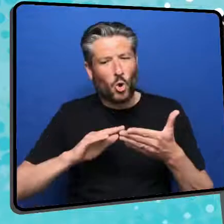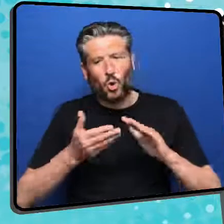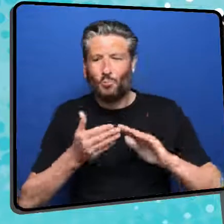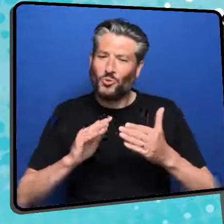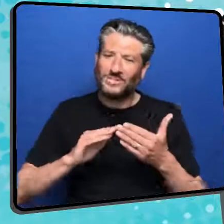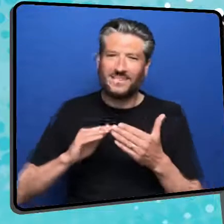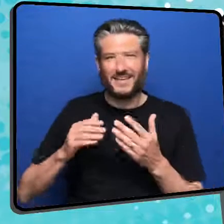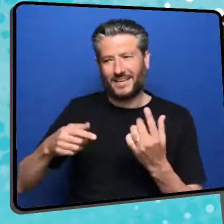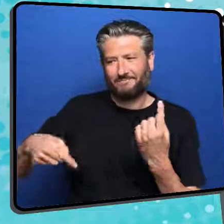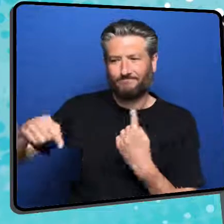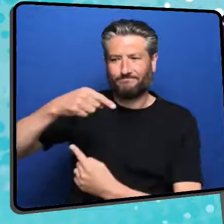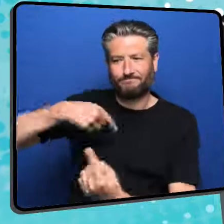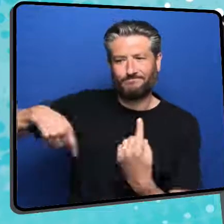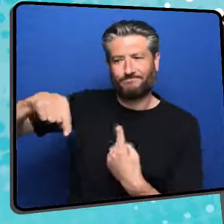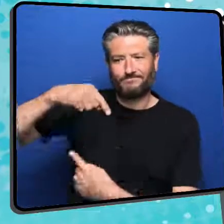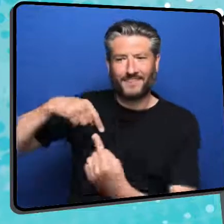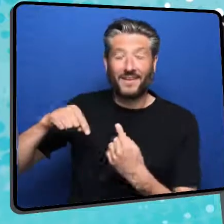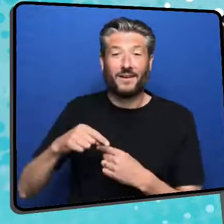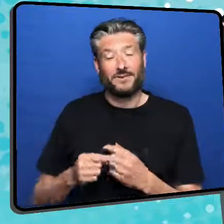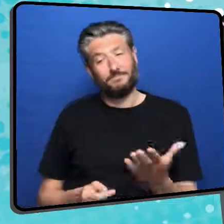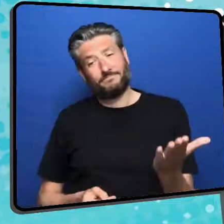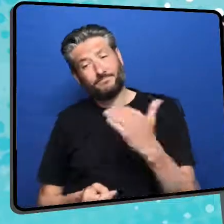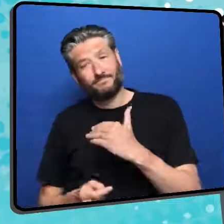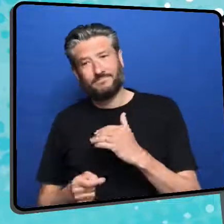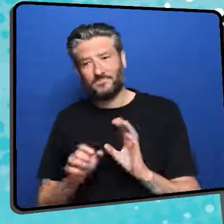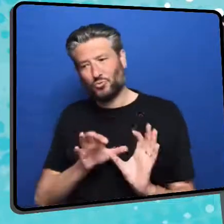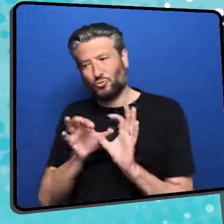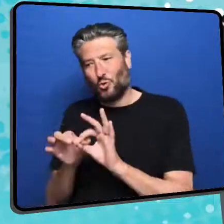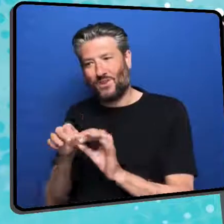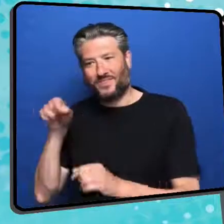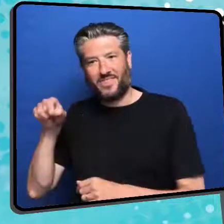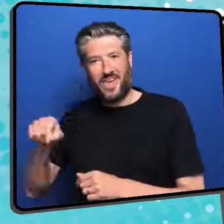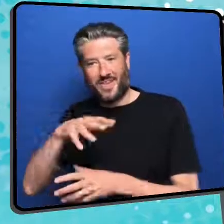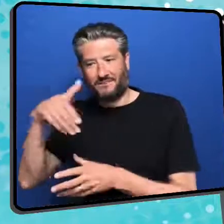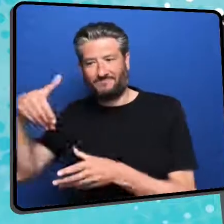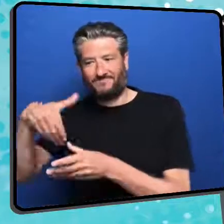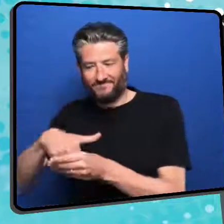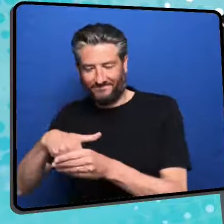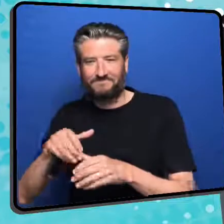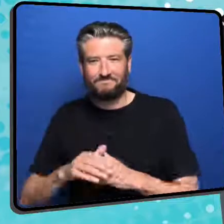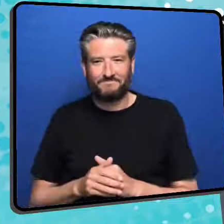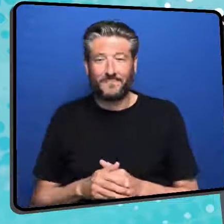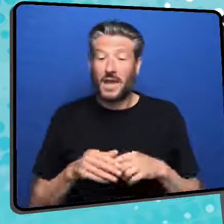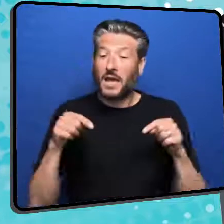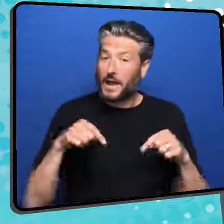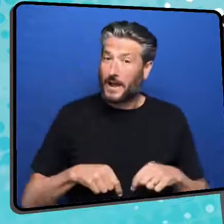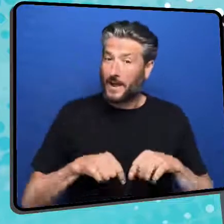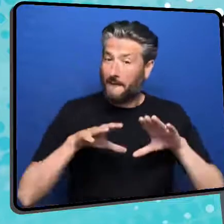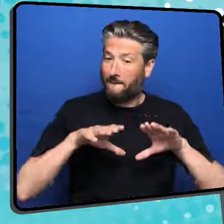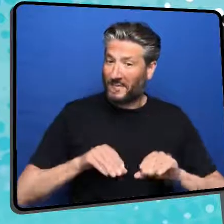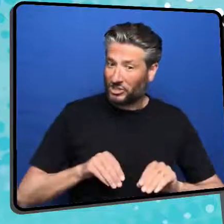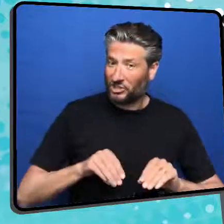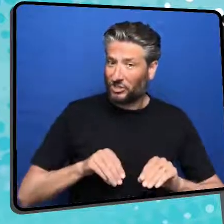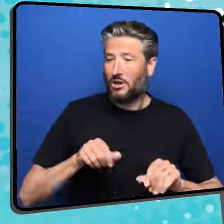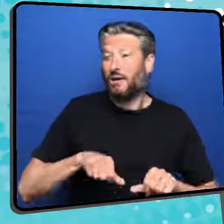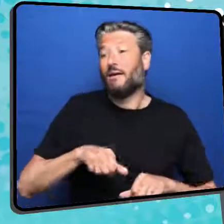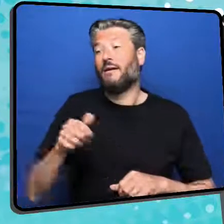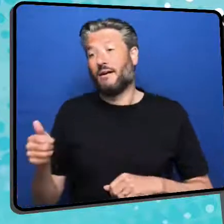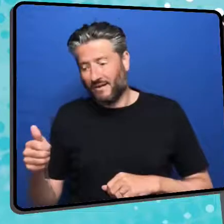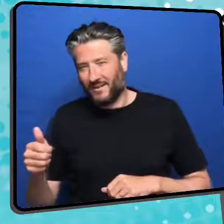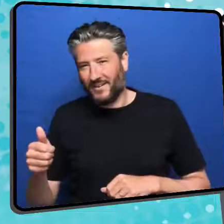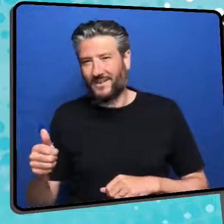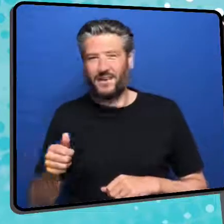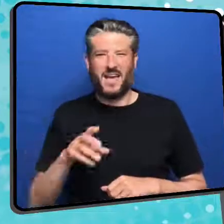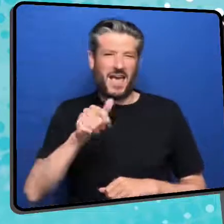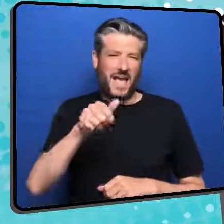of ourselves and our guest. So that's straight after, if you go to a bit of AI-cafe, or if you're on our website,